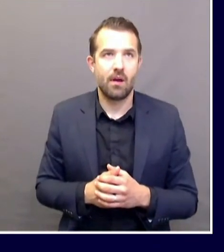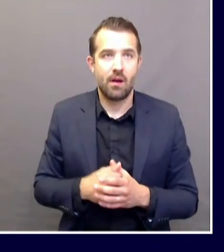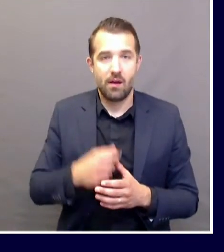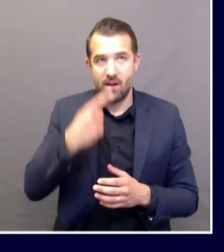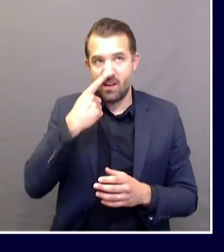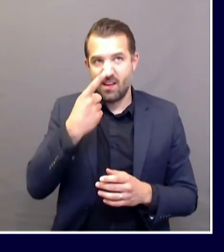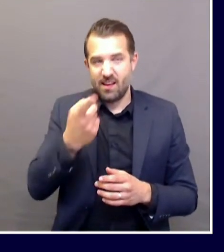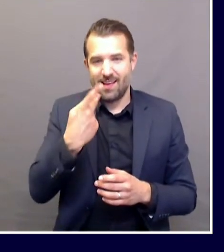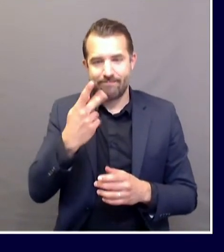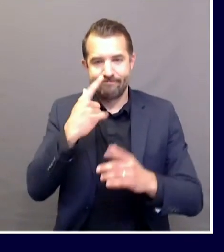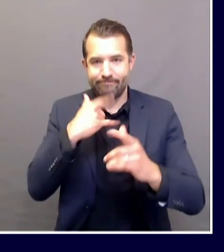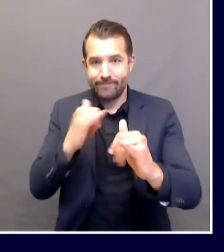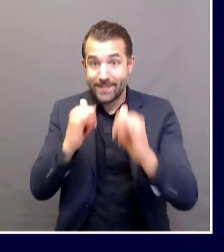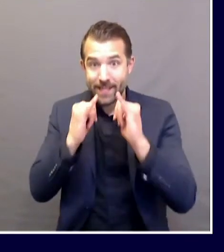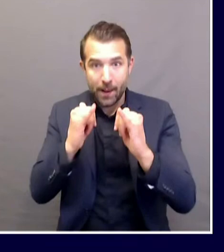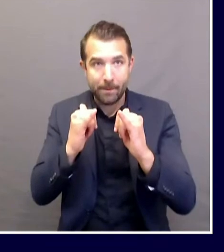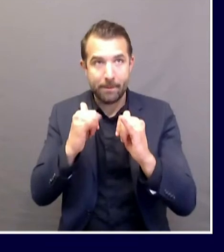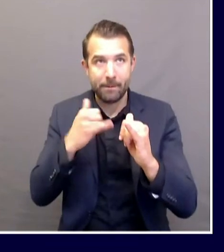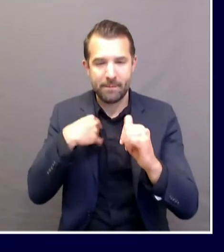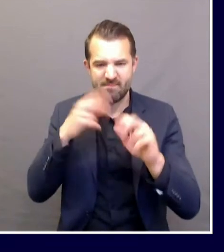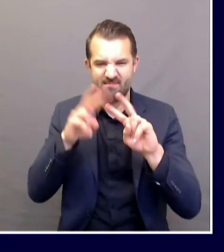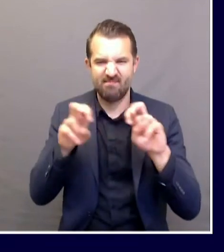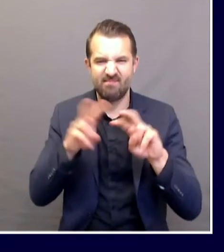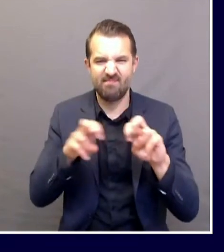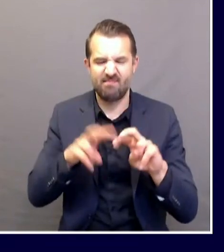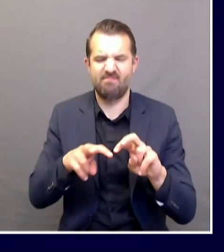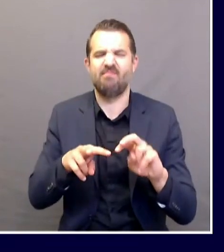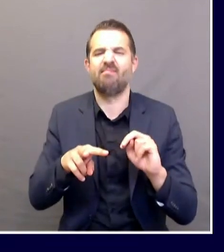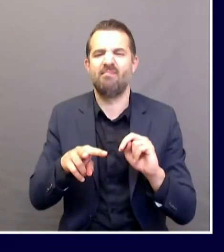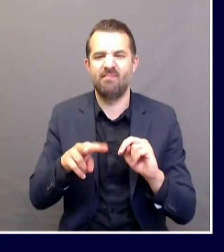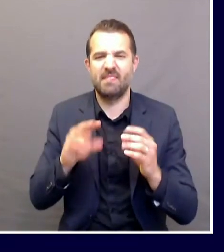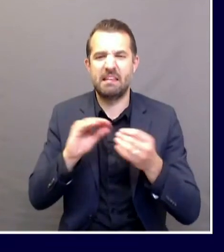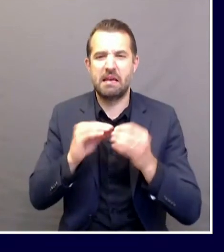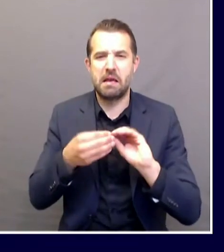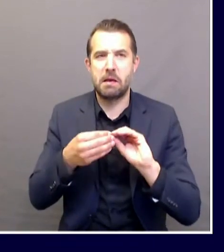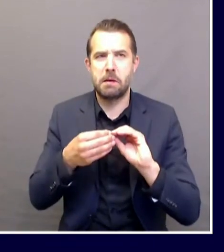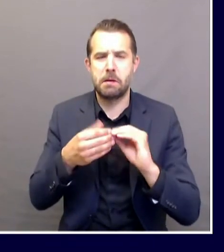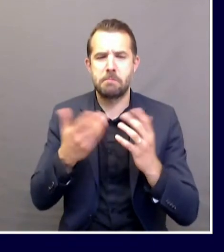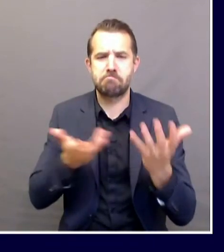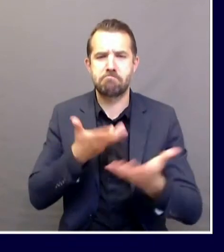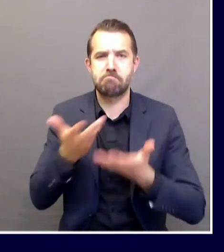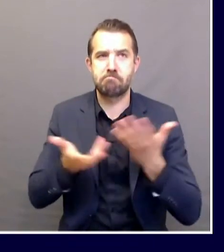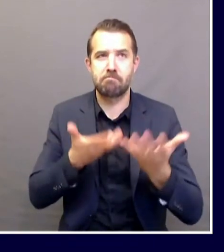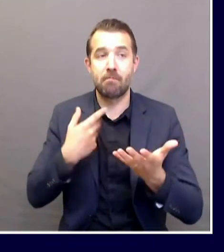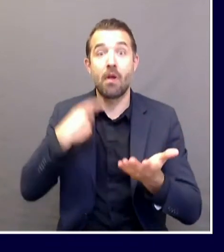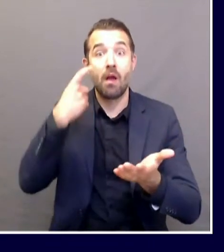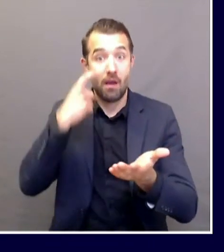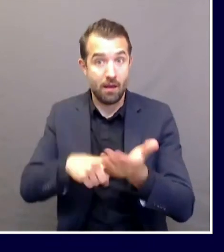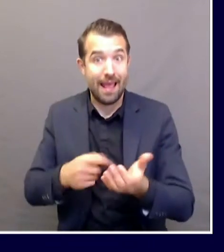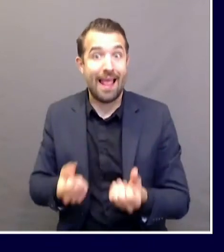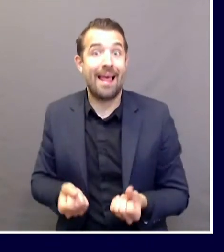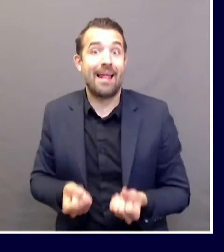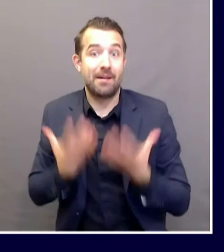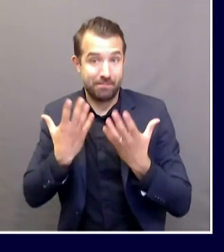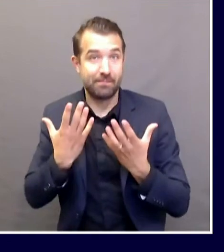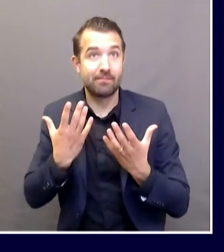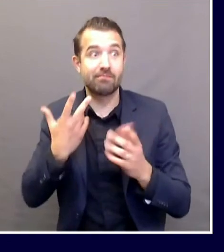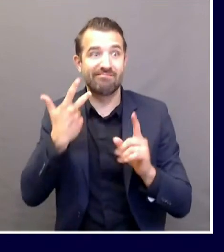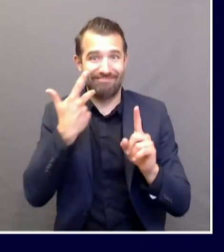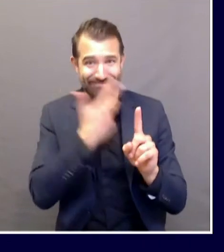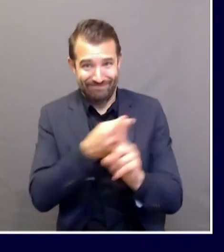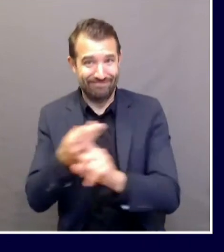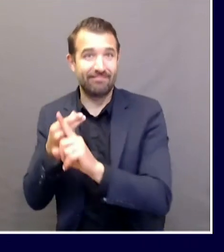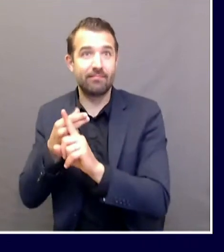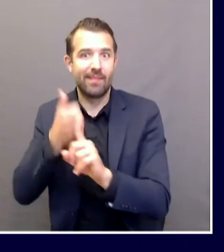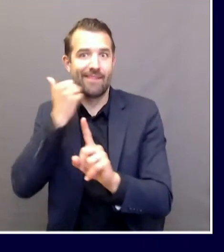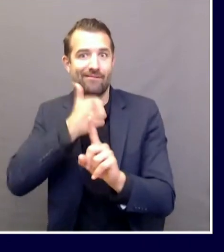it, most of what I saw, so there has been a decrease in the number of doses administered per day in